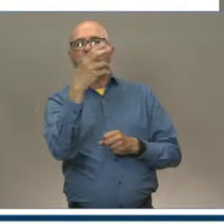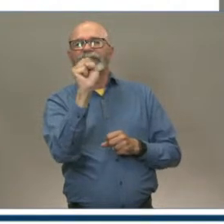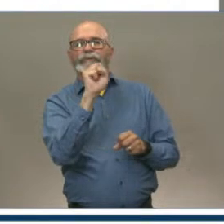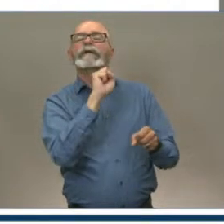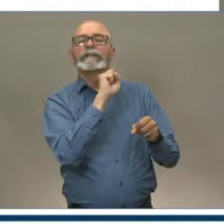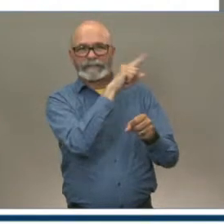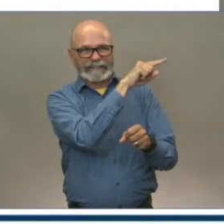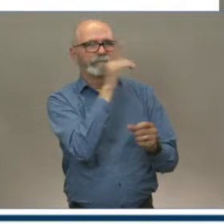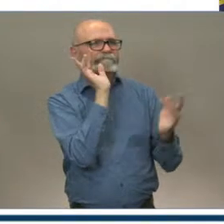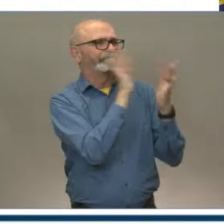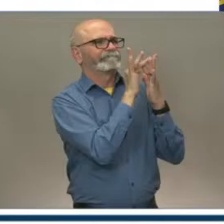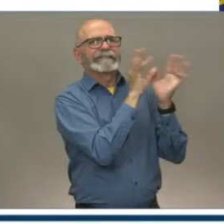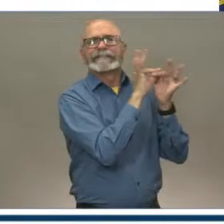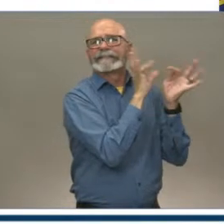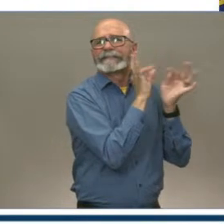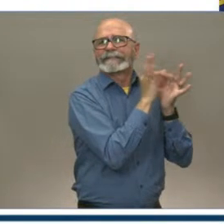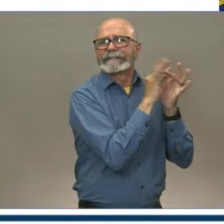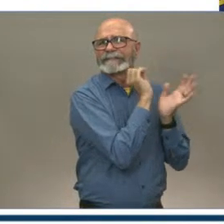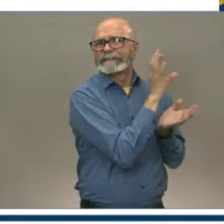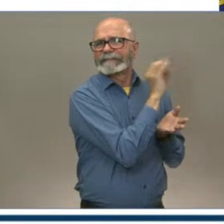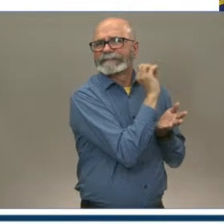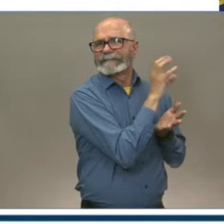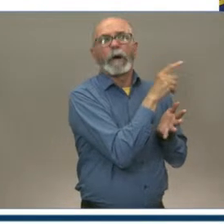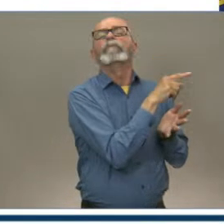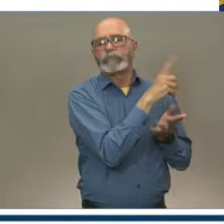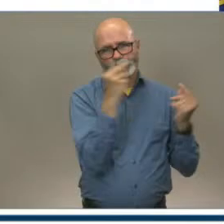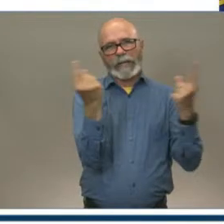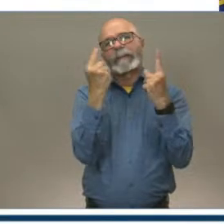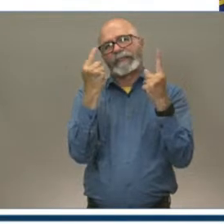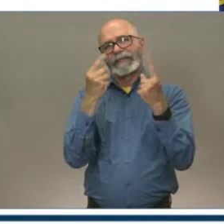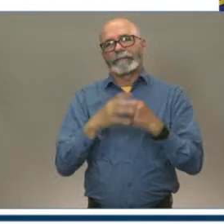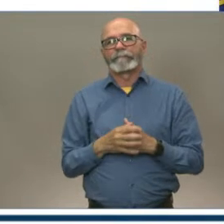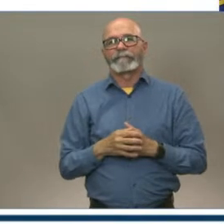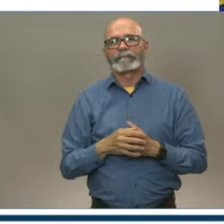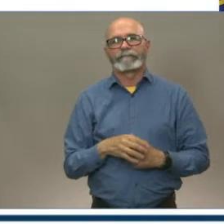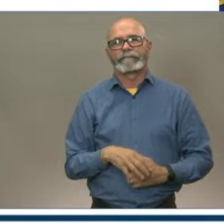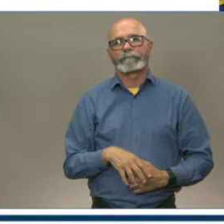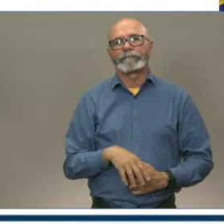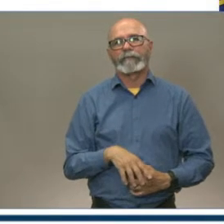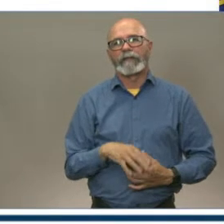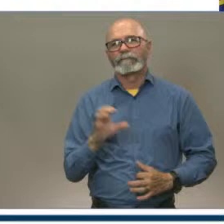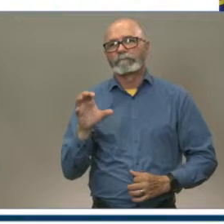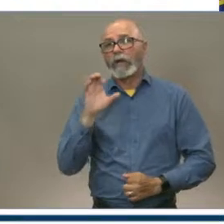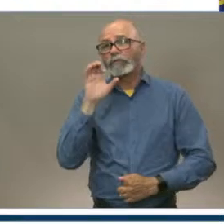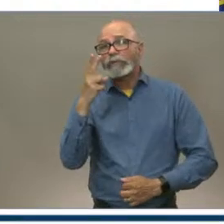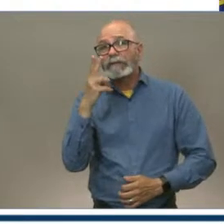to. We're going to jump back to Bill Spur with the Chronicle Herald. Bill, are you there?